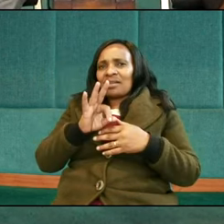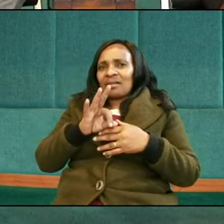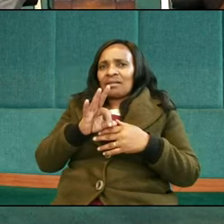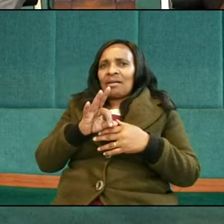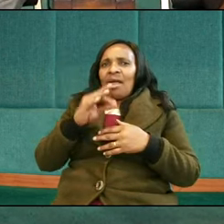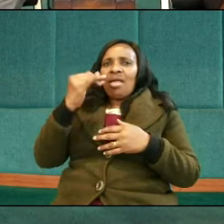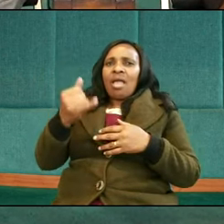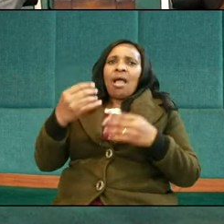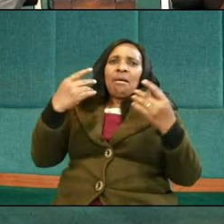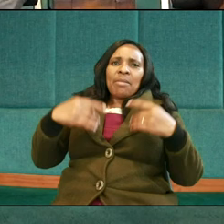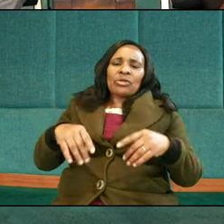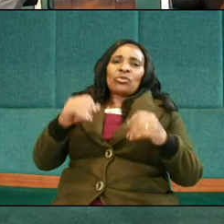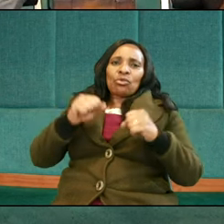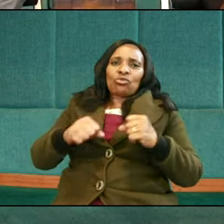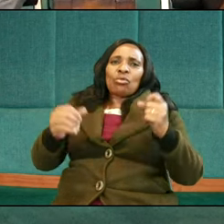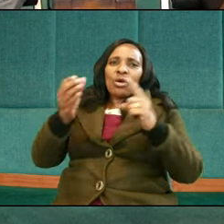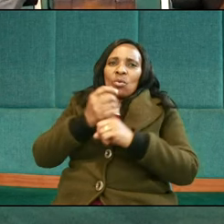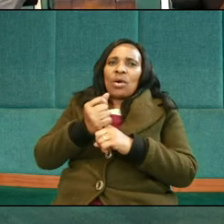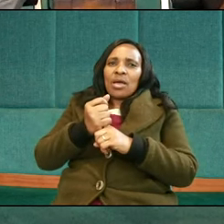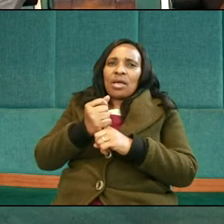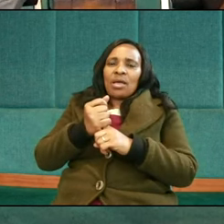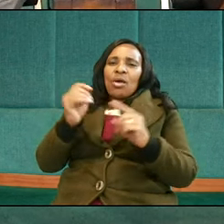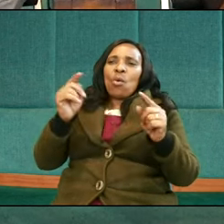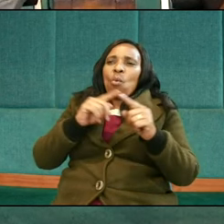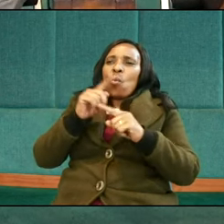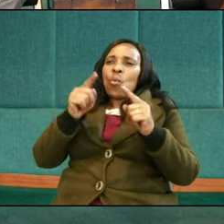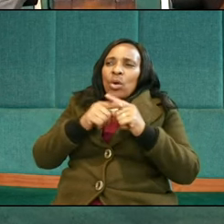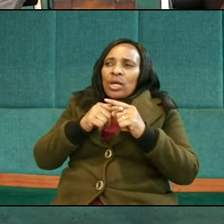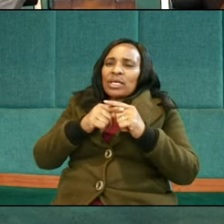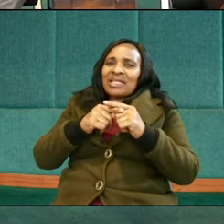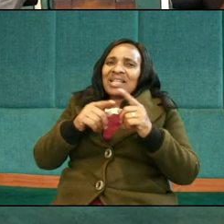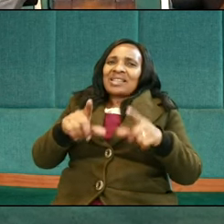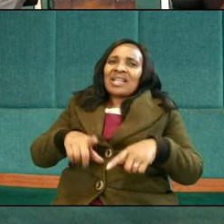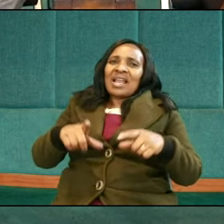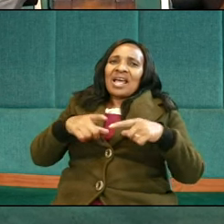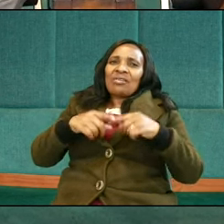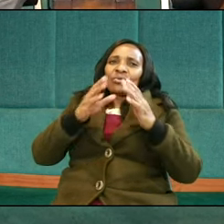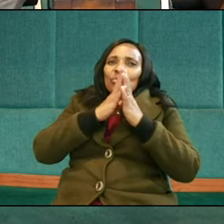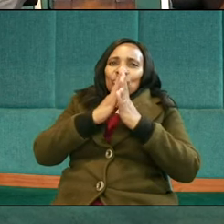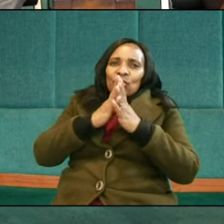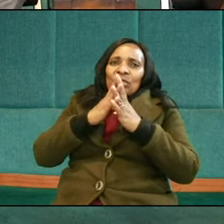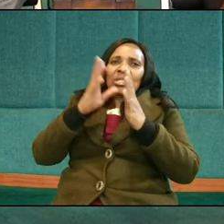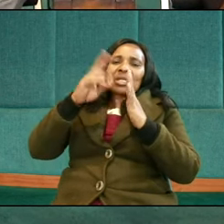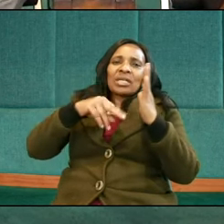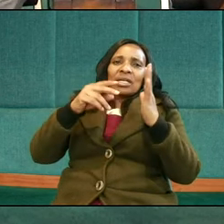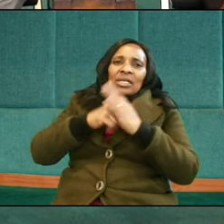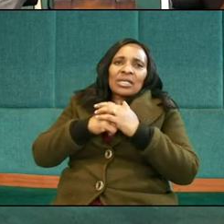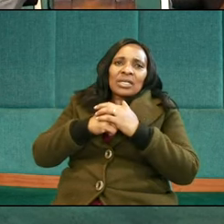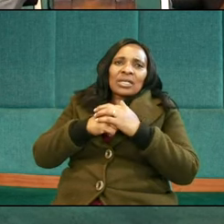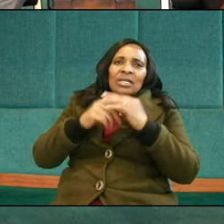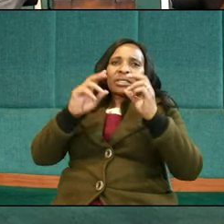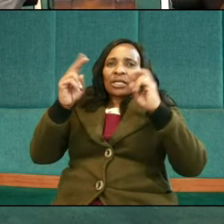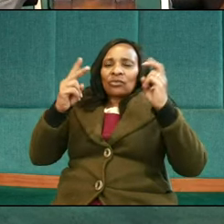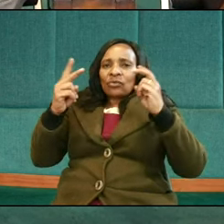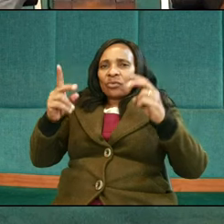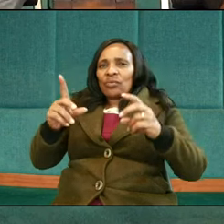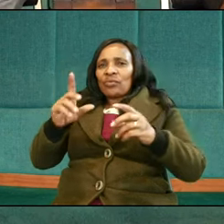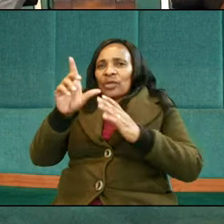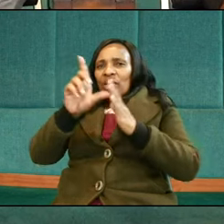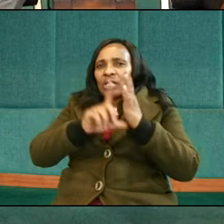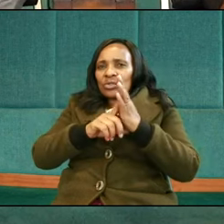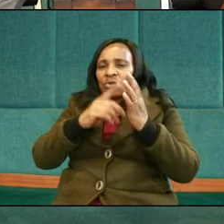a young person can acquire that when their life story is being read, because, again, the title of our lesson is Life